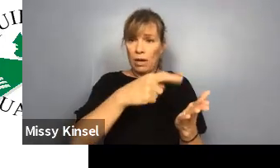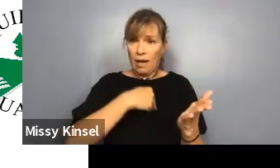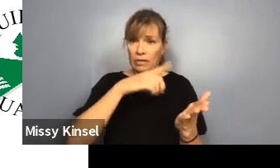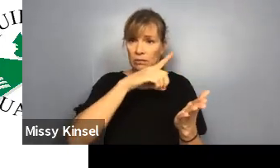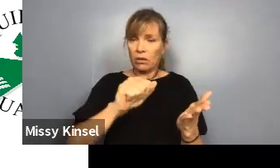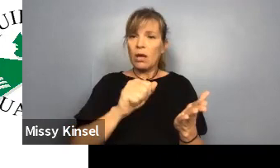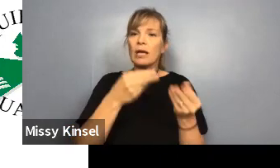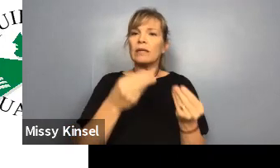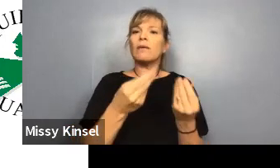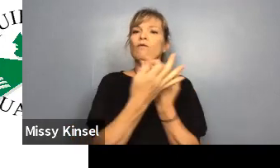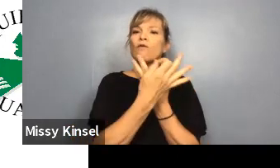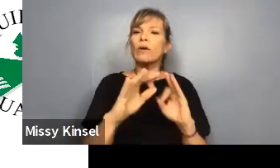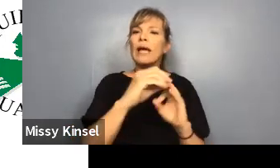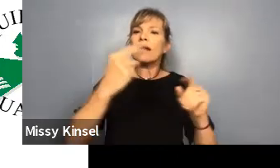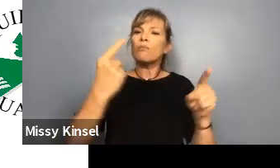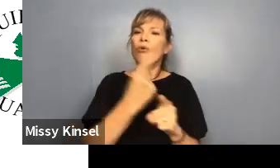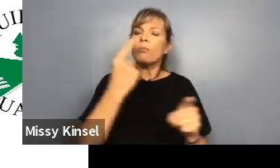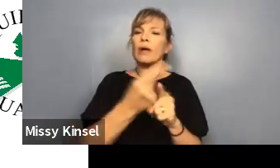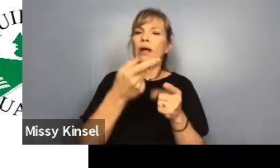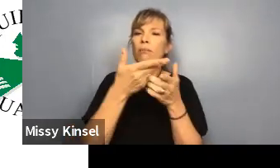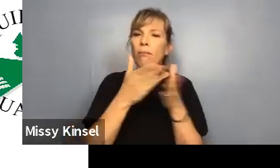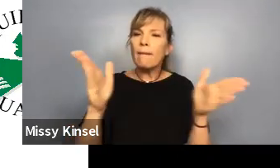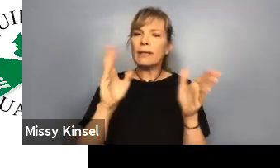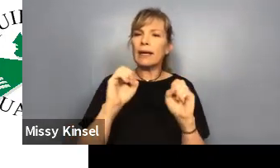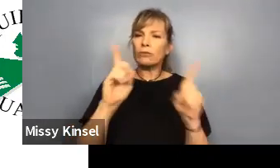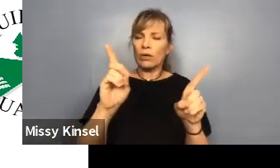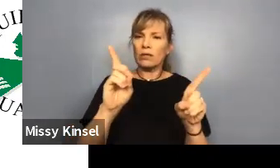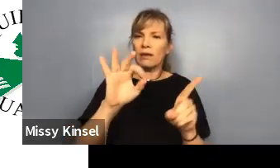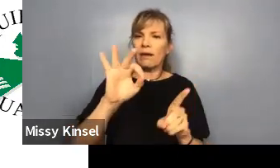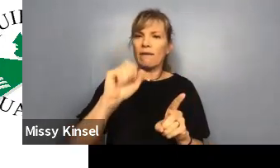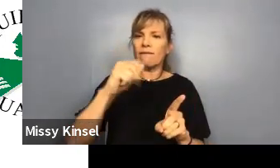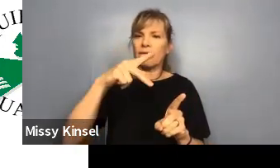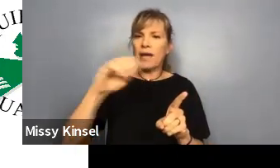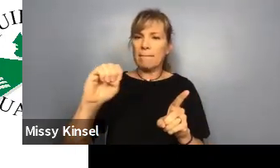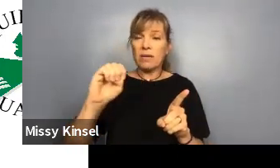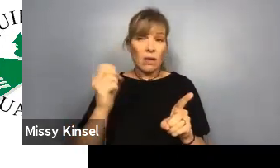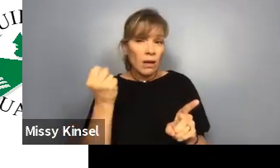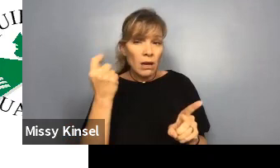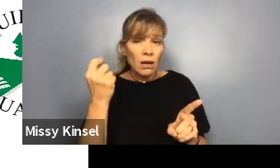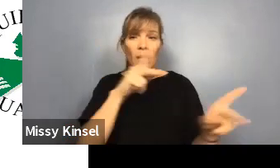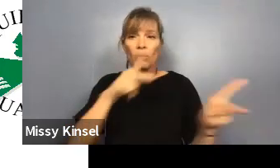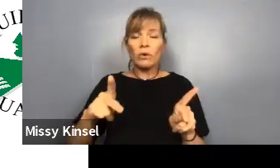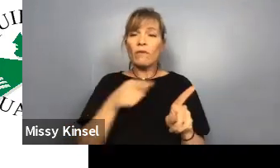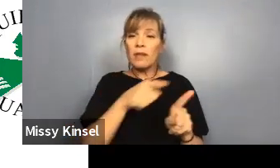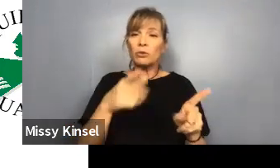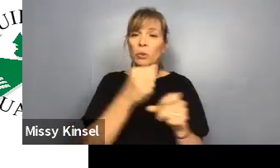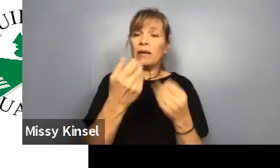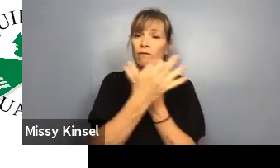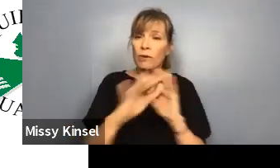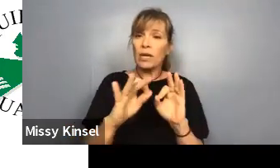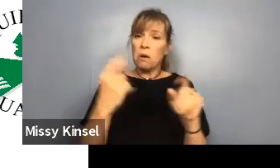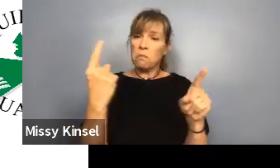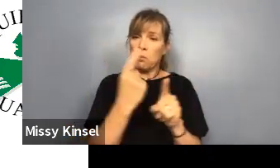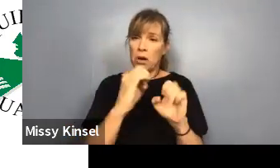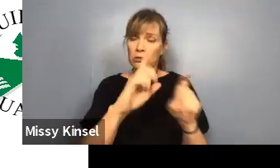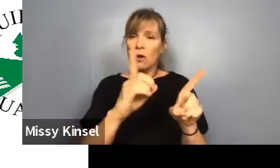appropriate public education. In order for students to receive free and appropriate public education,